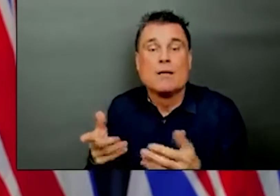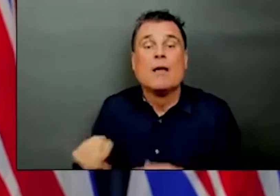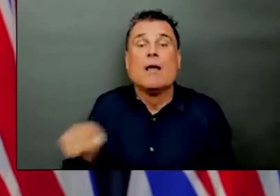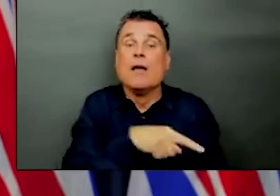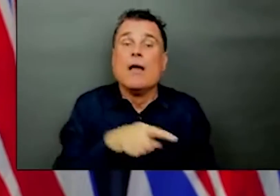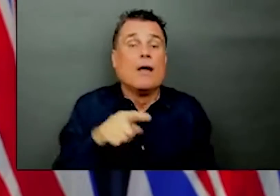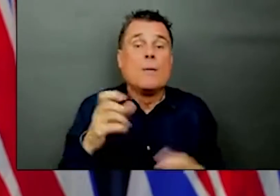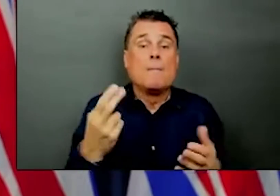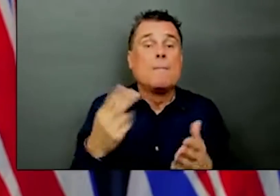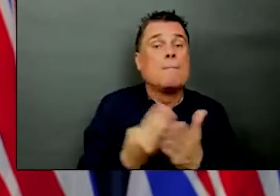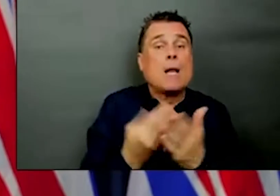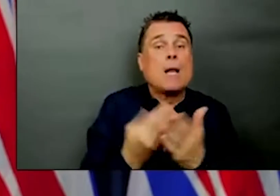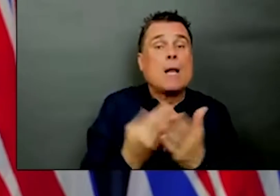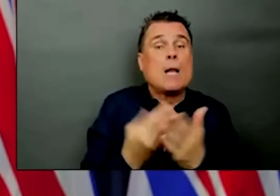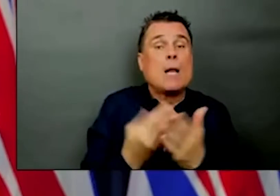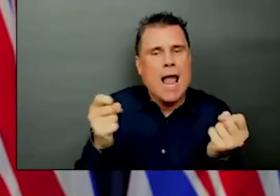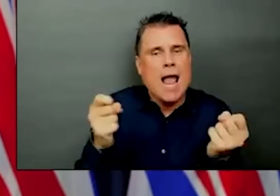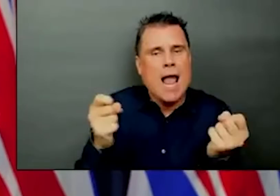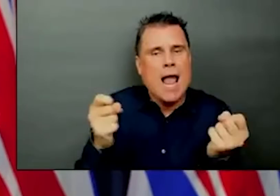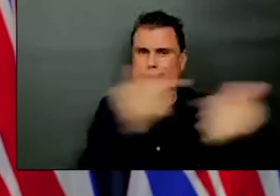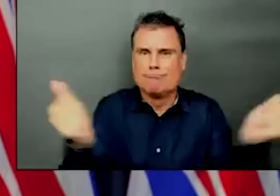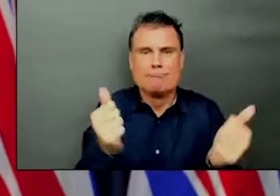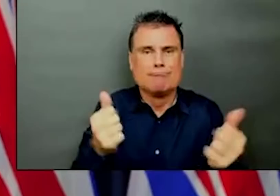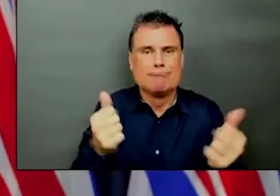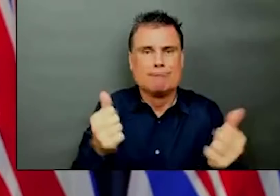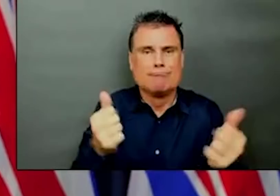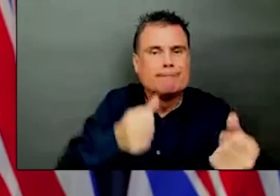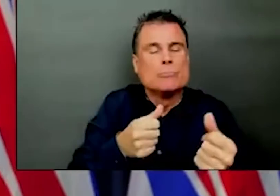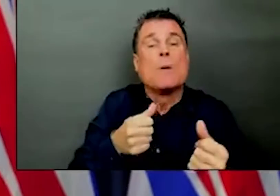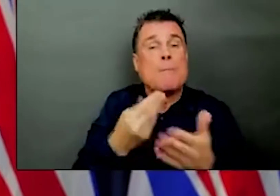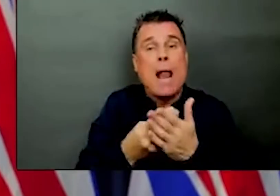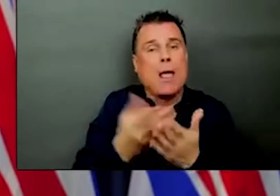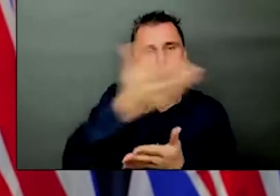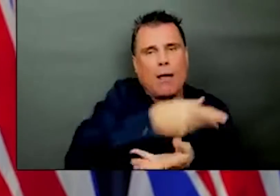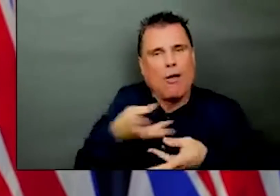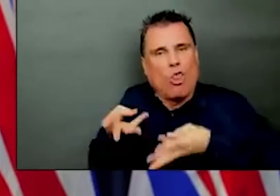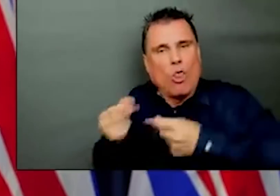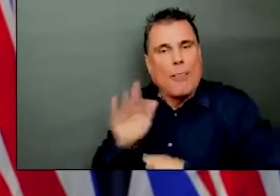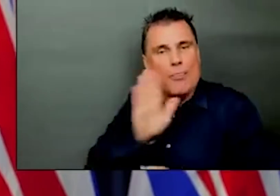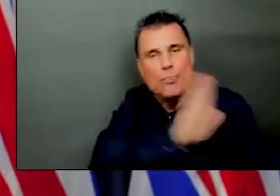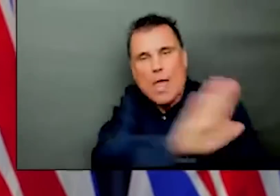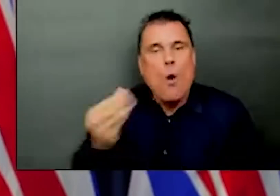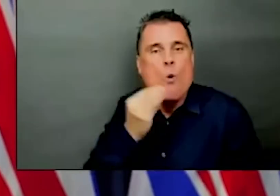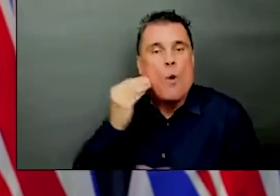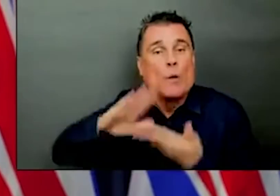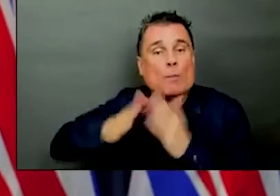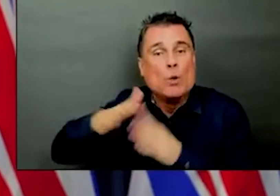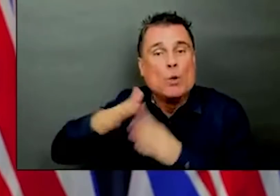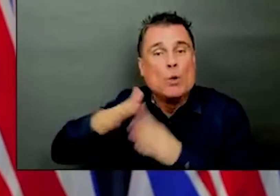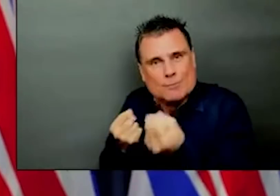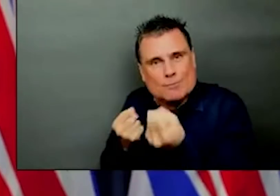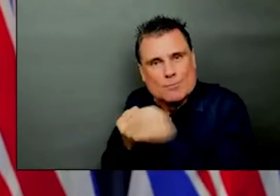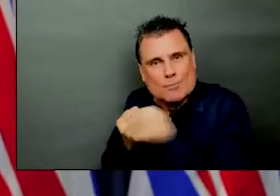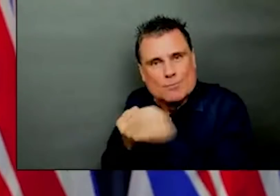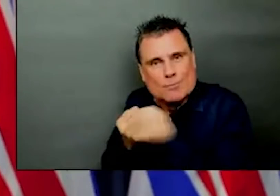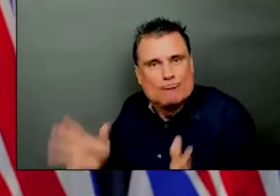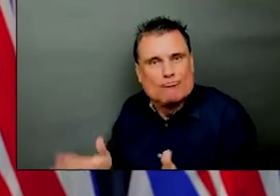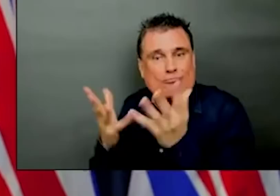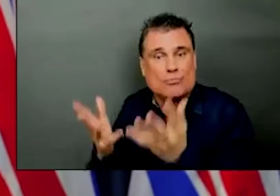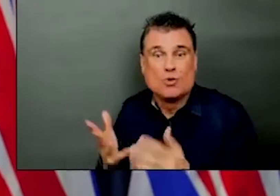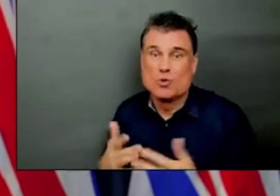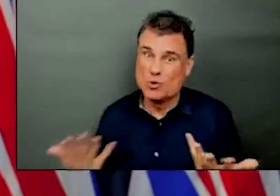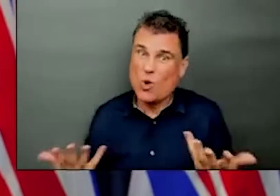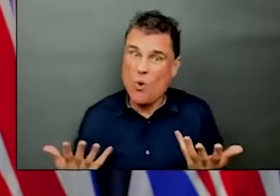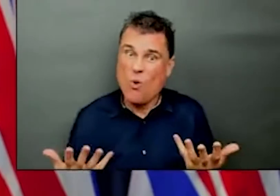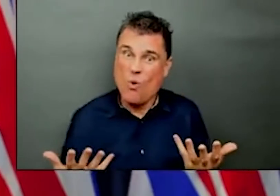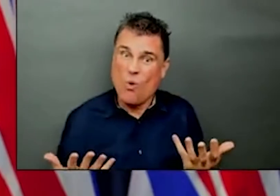the objective here. And I appreciate 300,000 people is a lot of people. But again, without a calculator, I